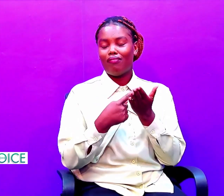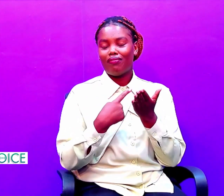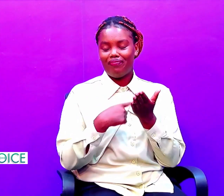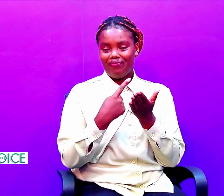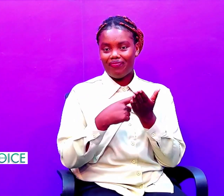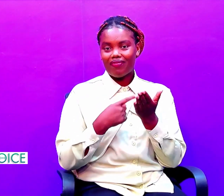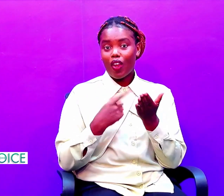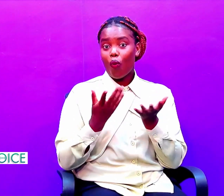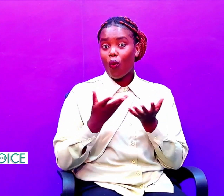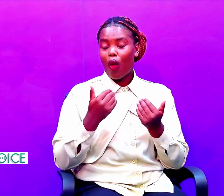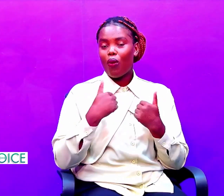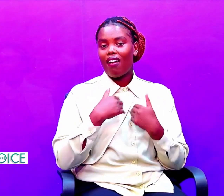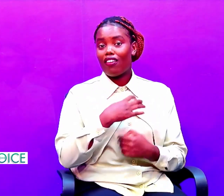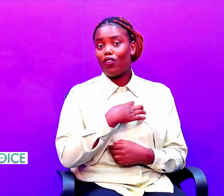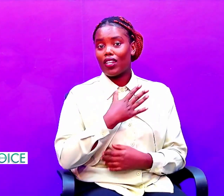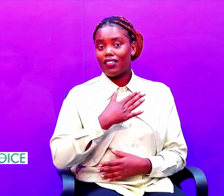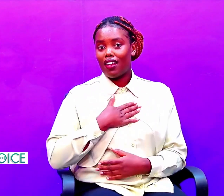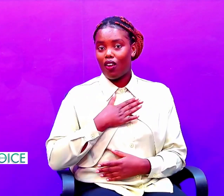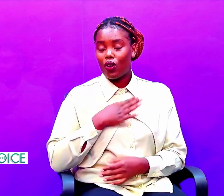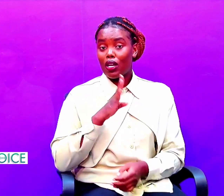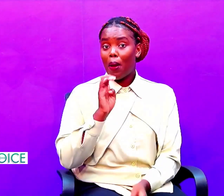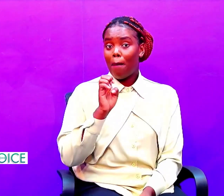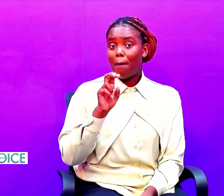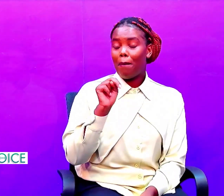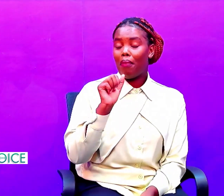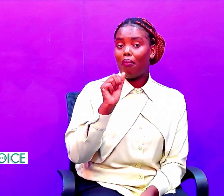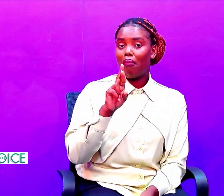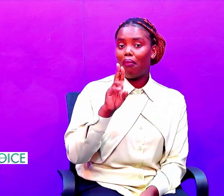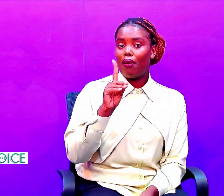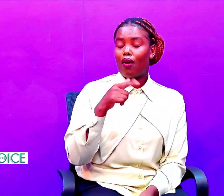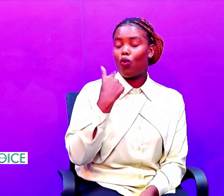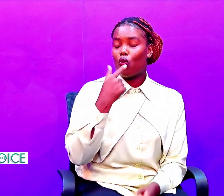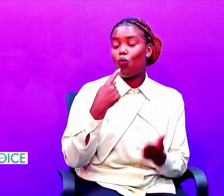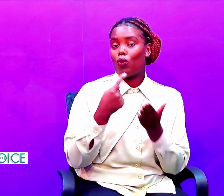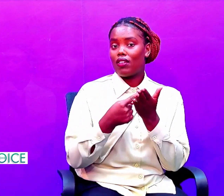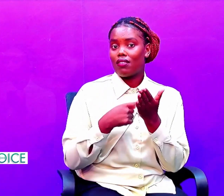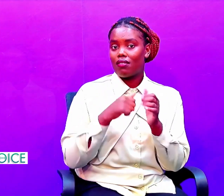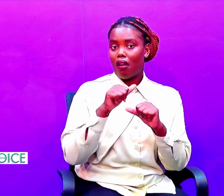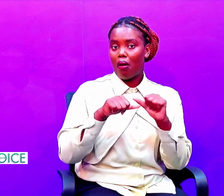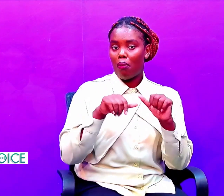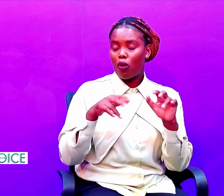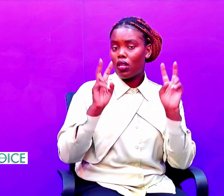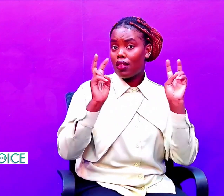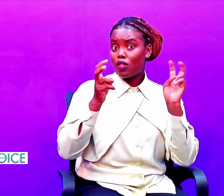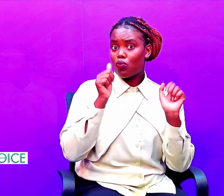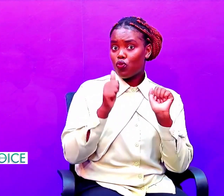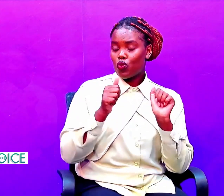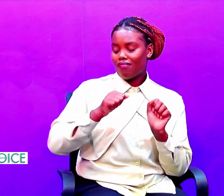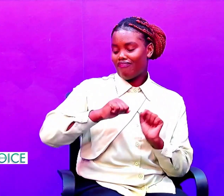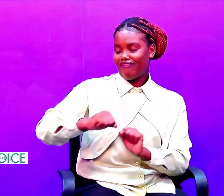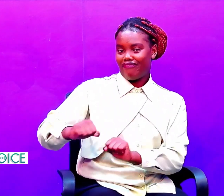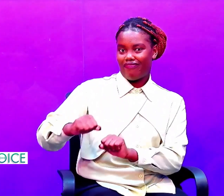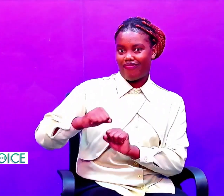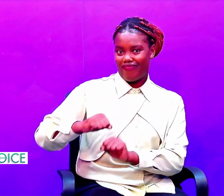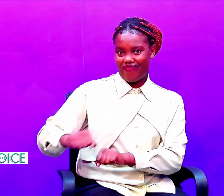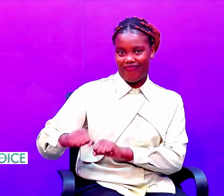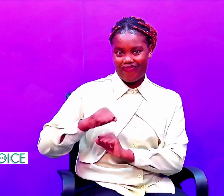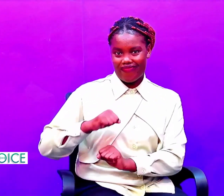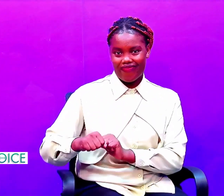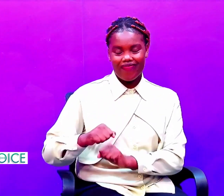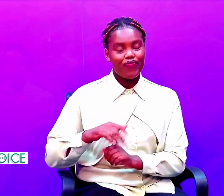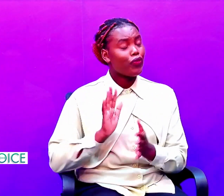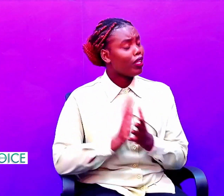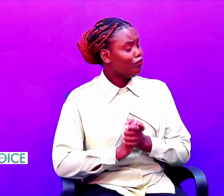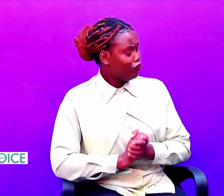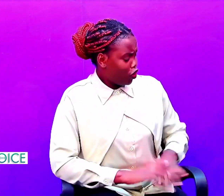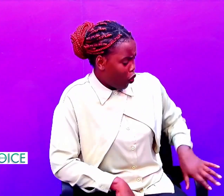Welcome back, our dear viewers, and let's continue with the discussion that we were having with our guest, Mr. Banard. And we were discussing the